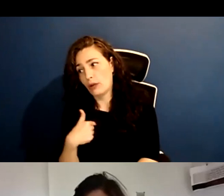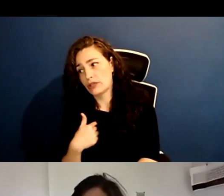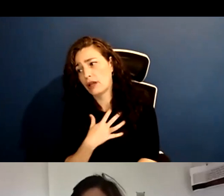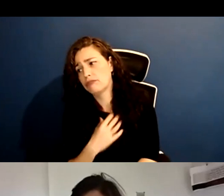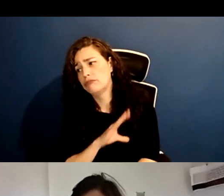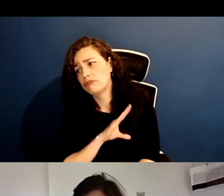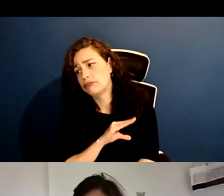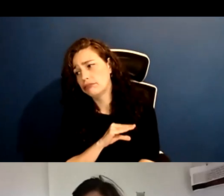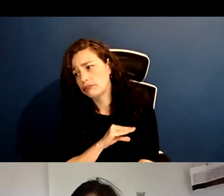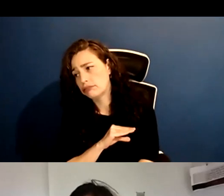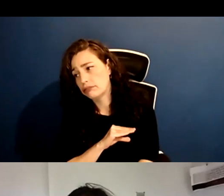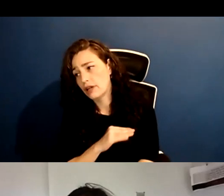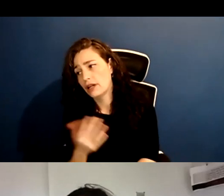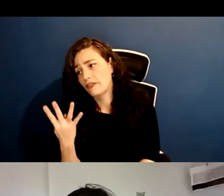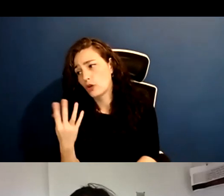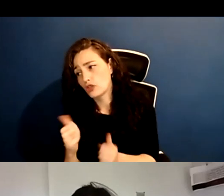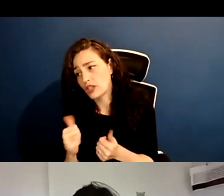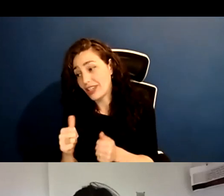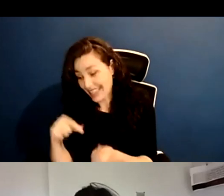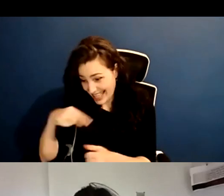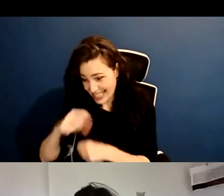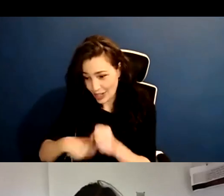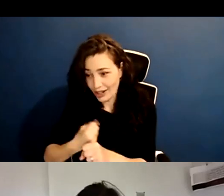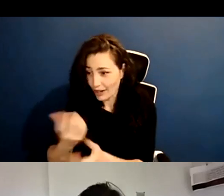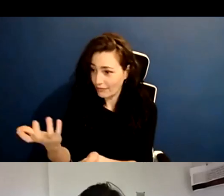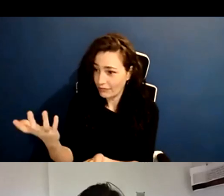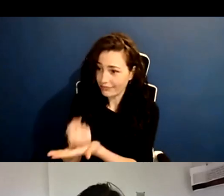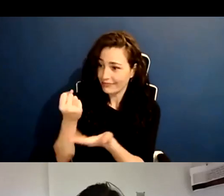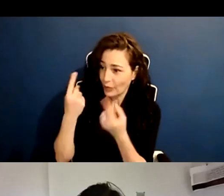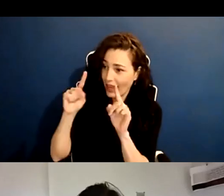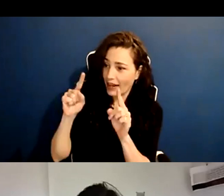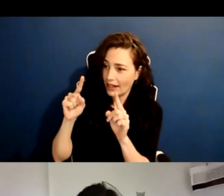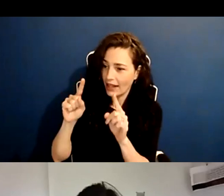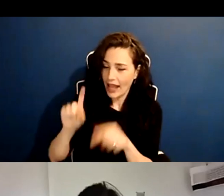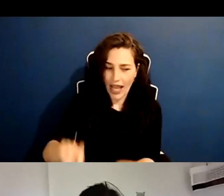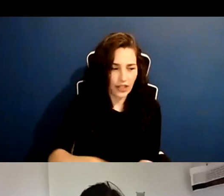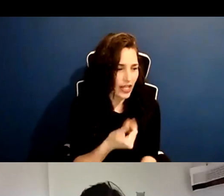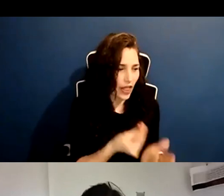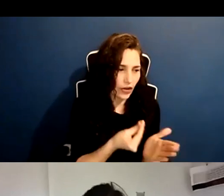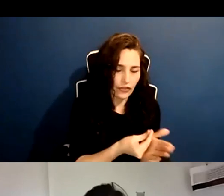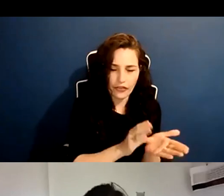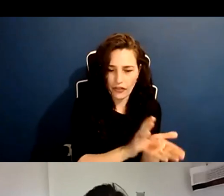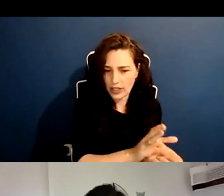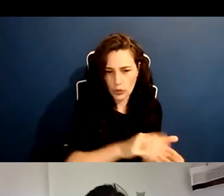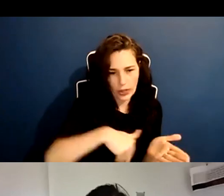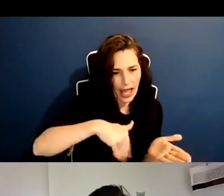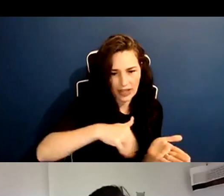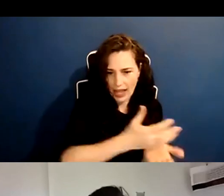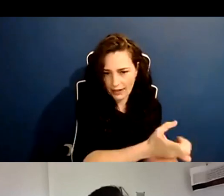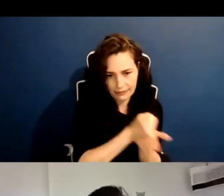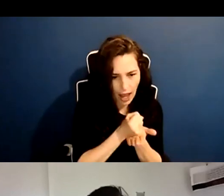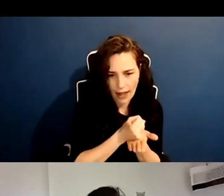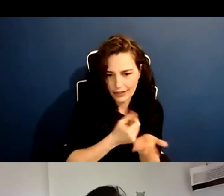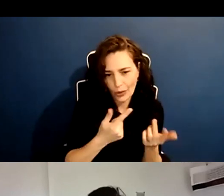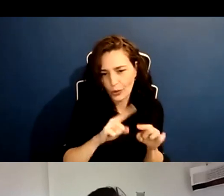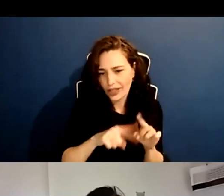years of trying, you know, and there's other funds we still haven't gotten. So, you know, it's just a question of powering through and making it work